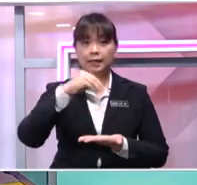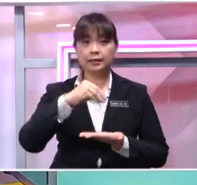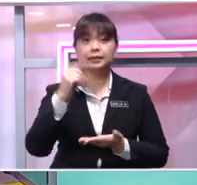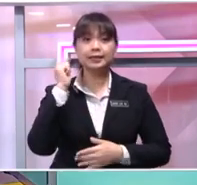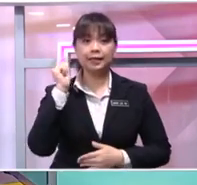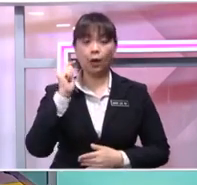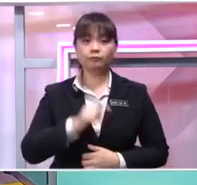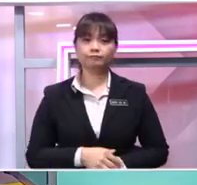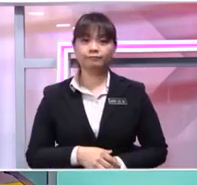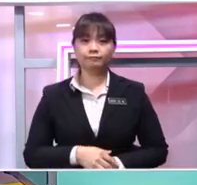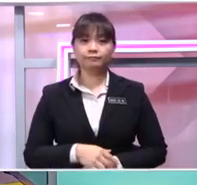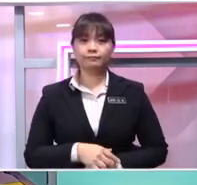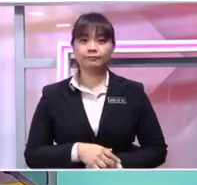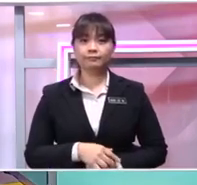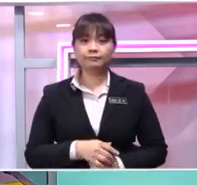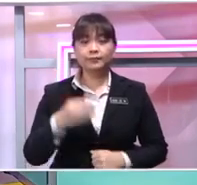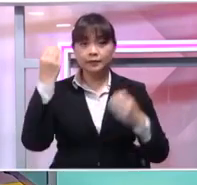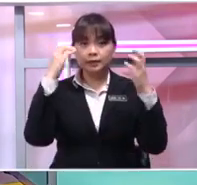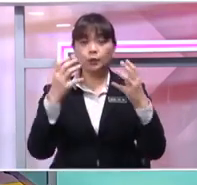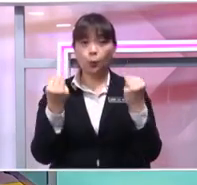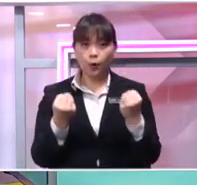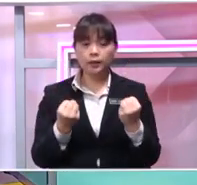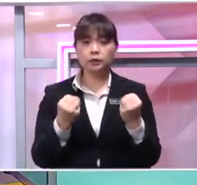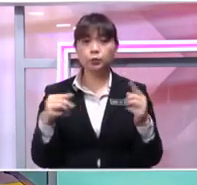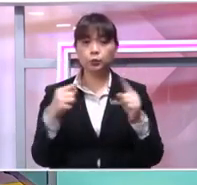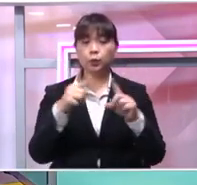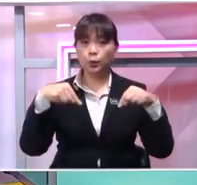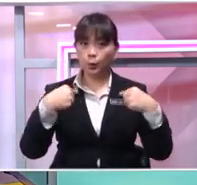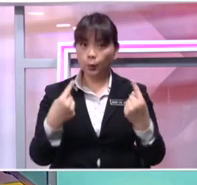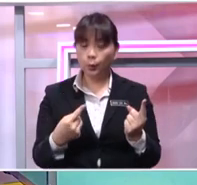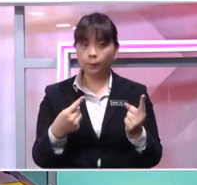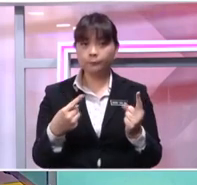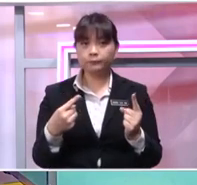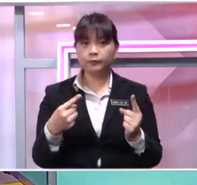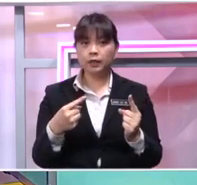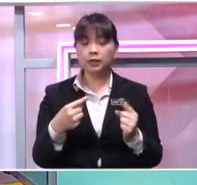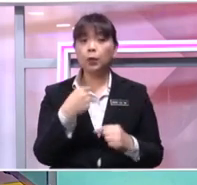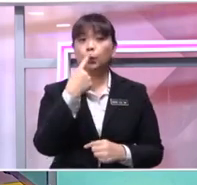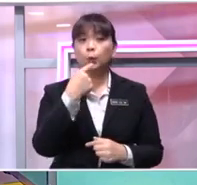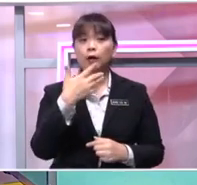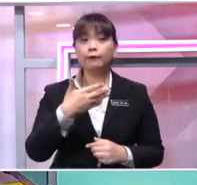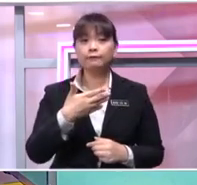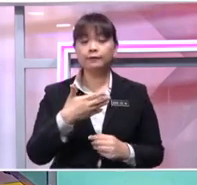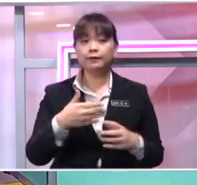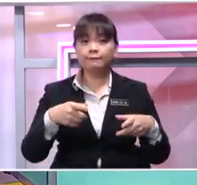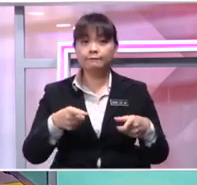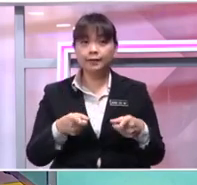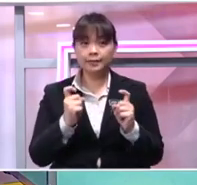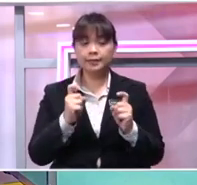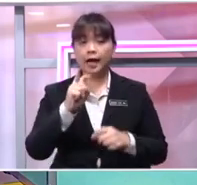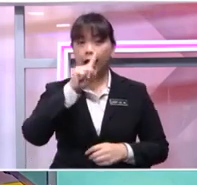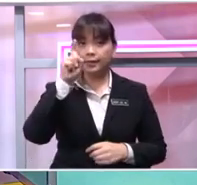quiz, I'm just going to go with who got the fastest answer, and